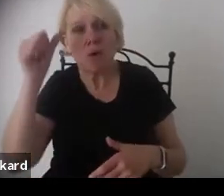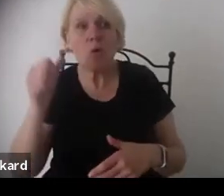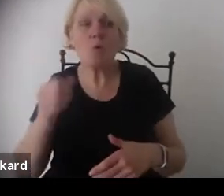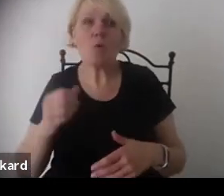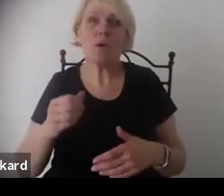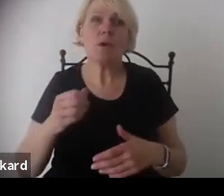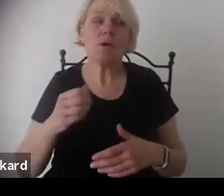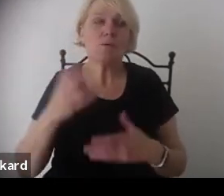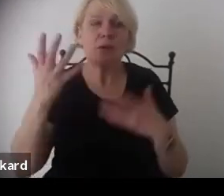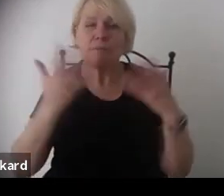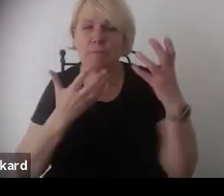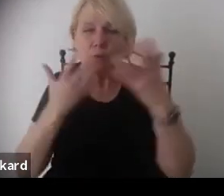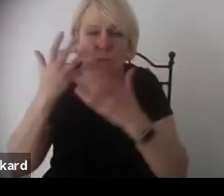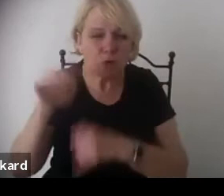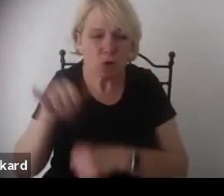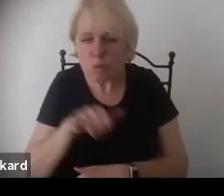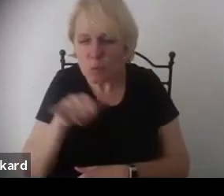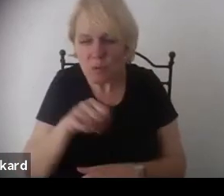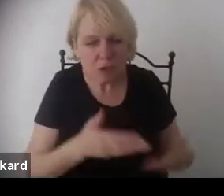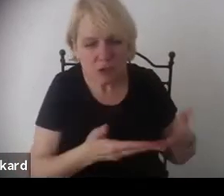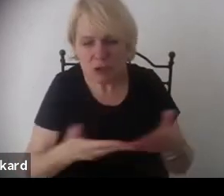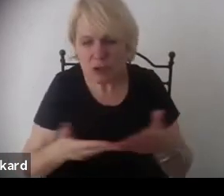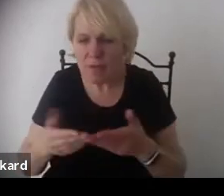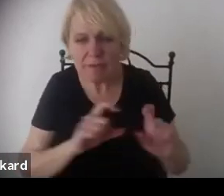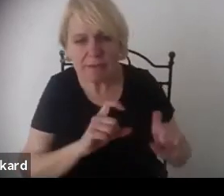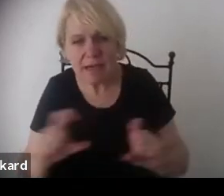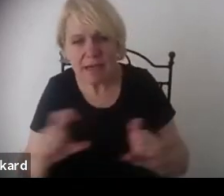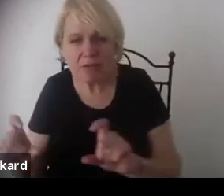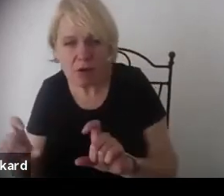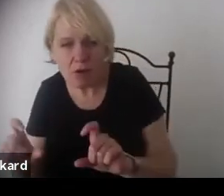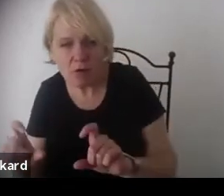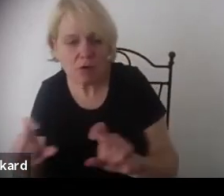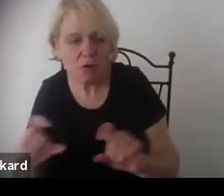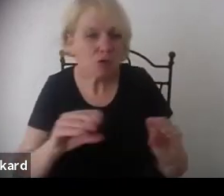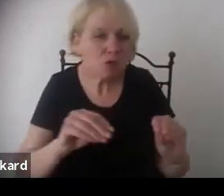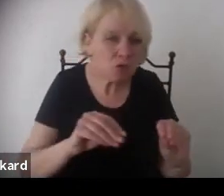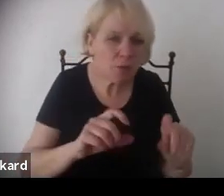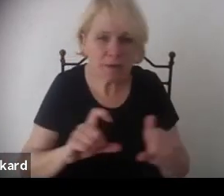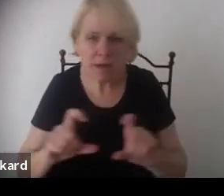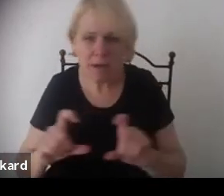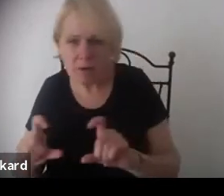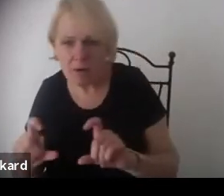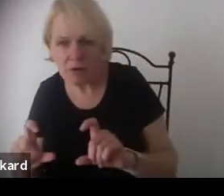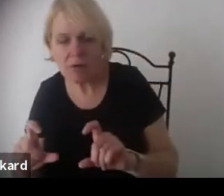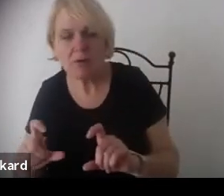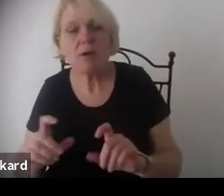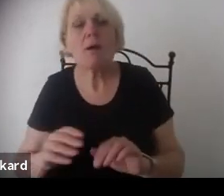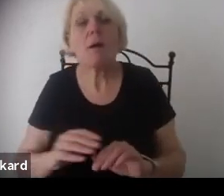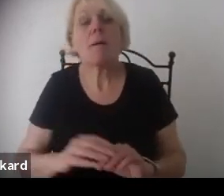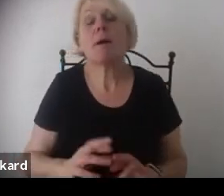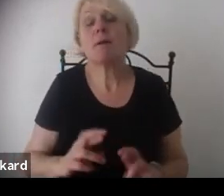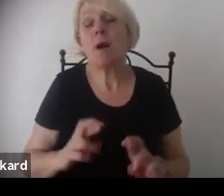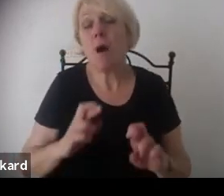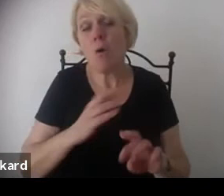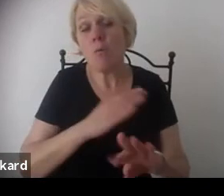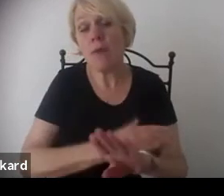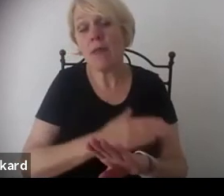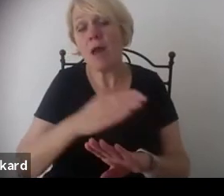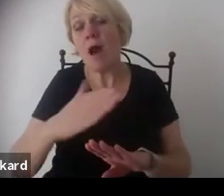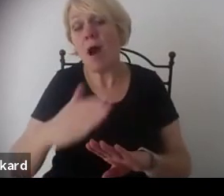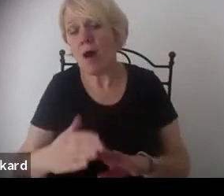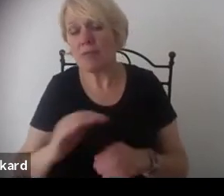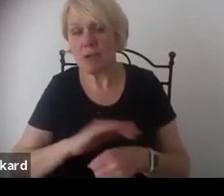the experience, I believe, remains the same, and I hope it to be still very positive as pre-COVID as well. Thank